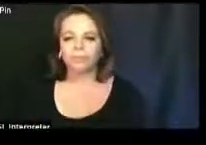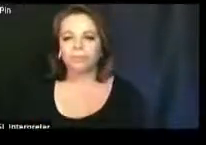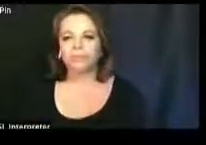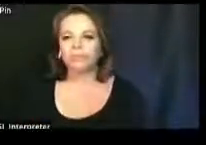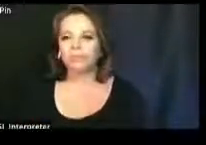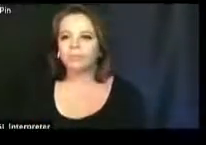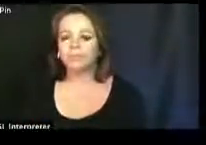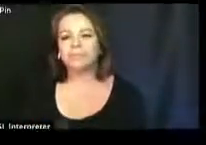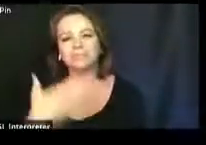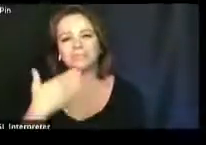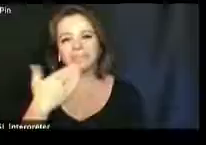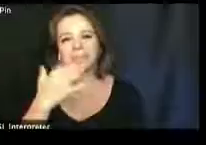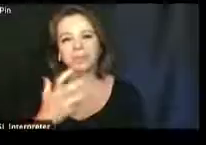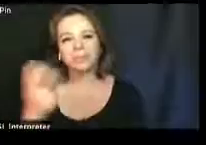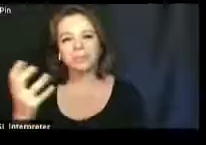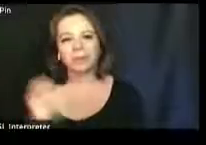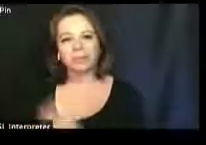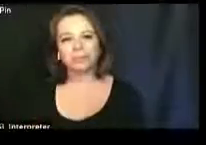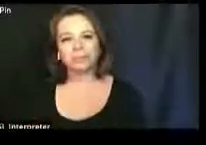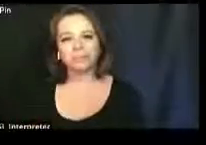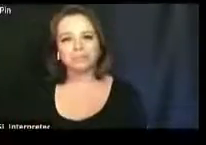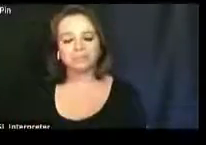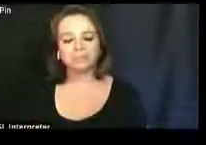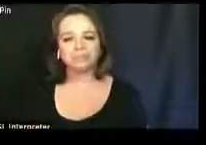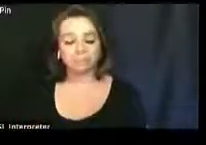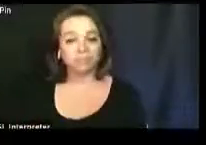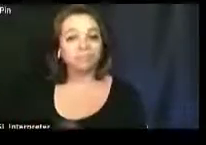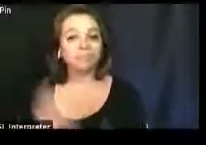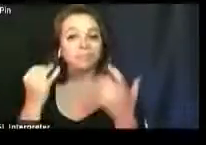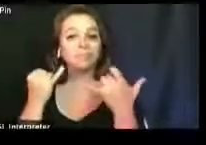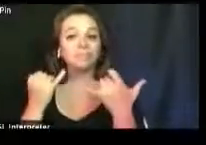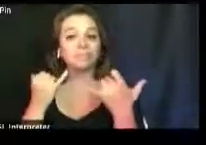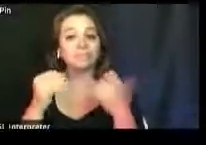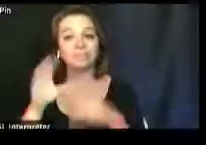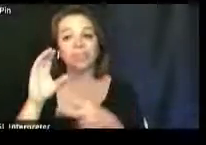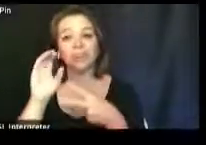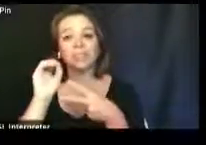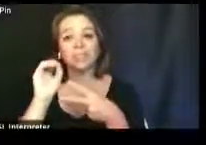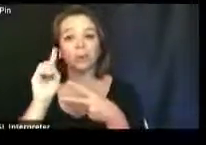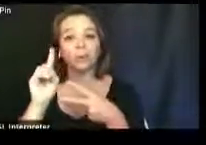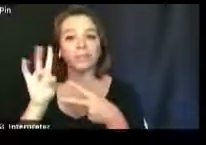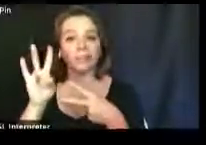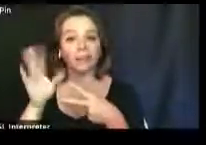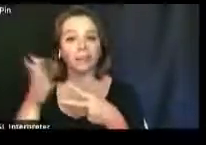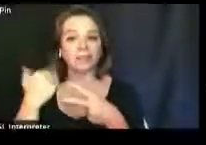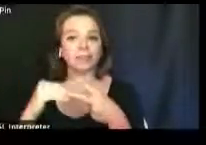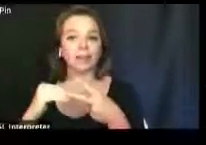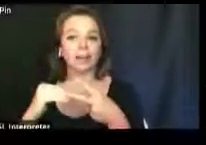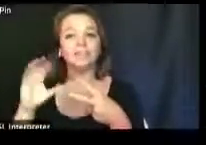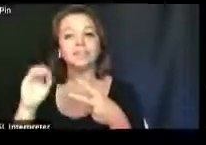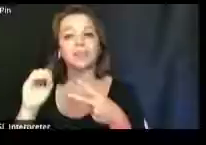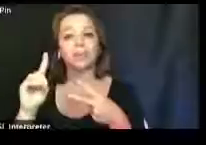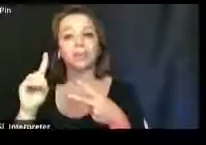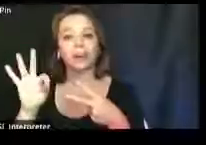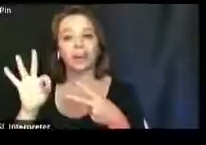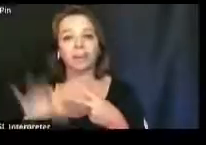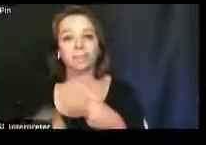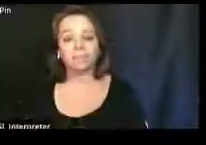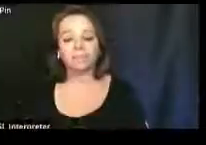Thank you so much. Right now we have 017, and up next will be 019.